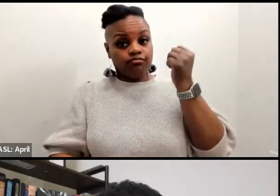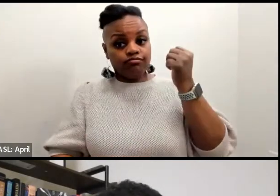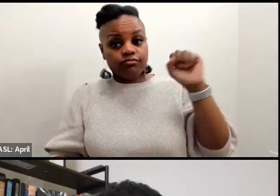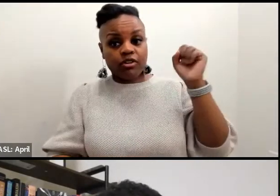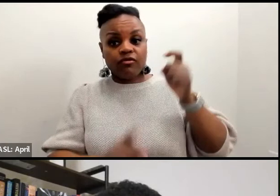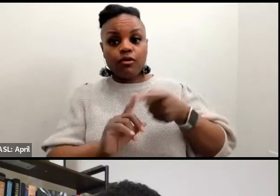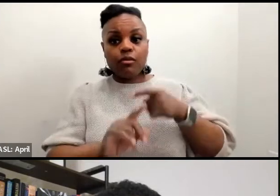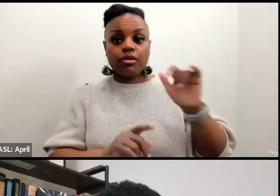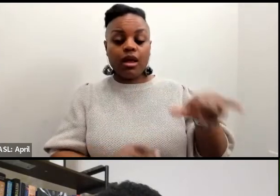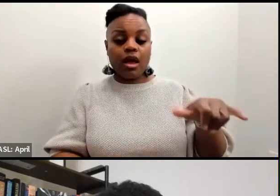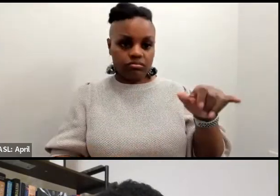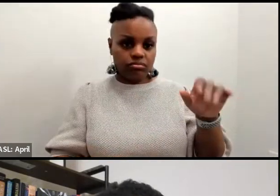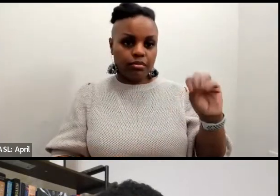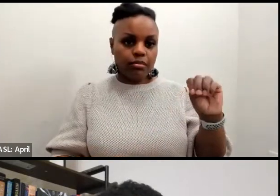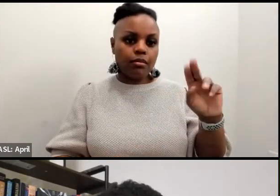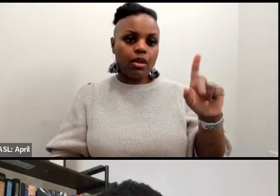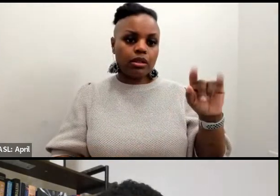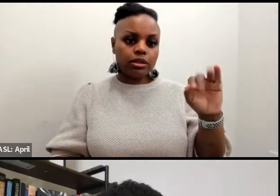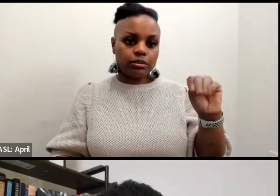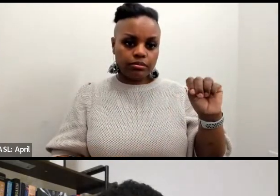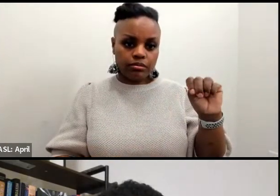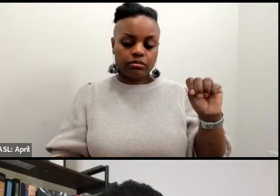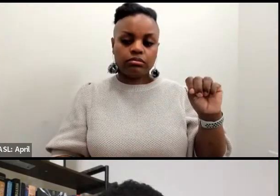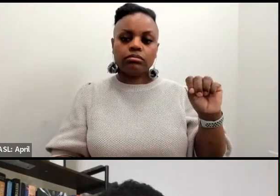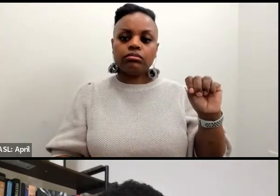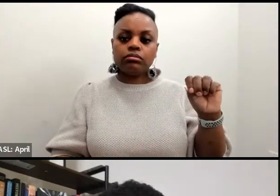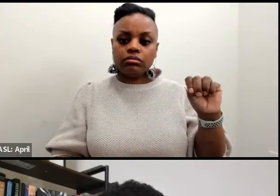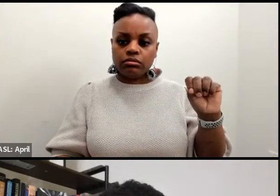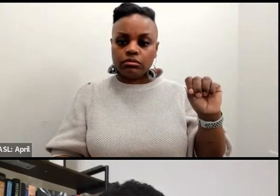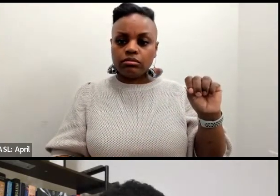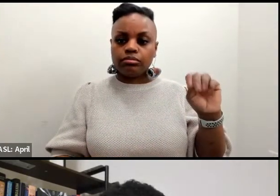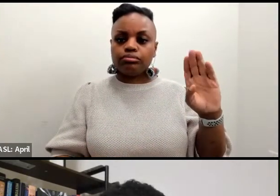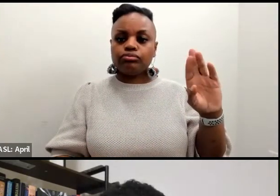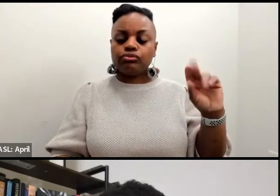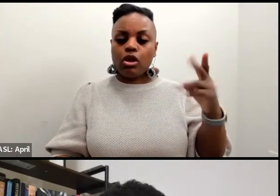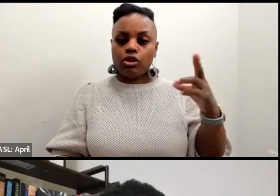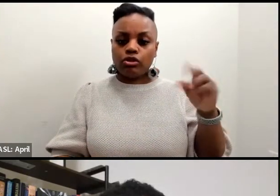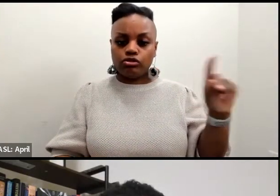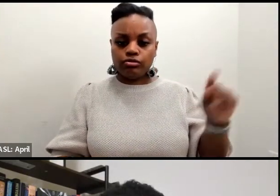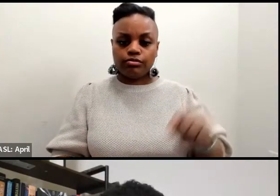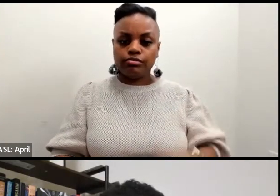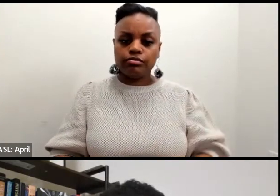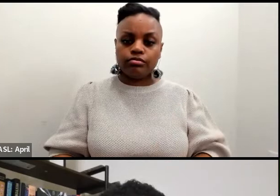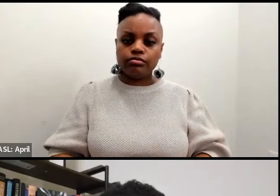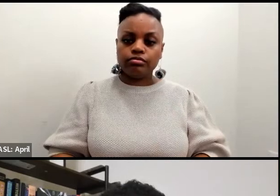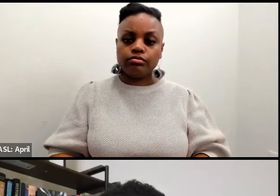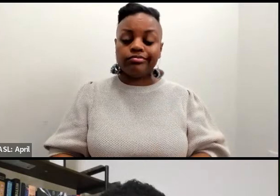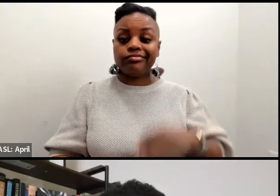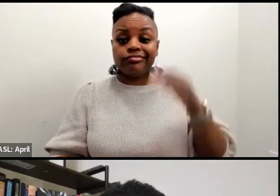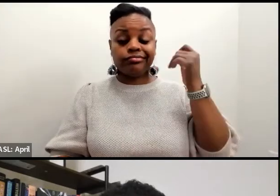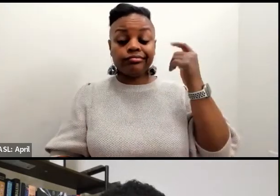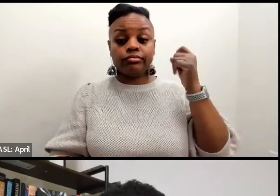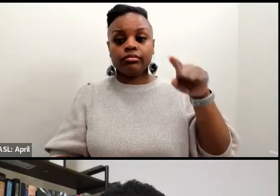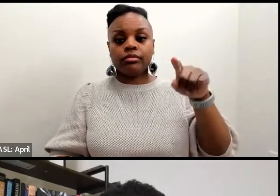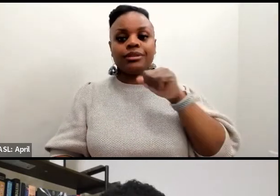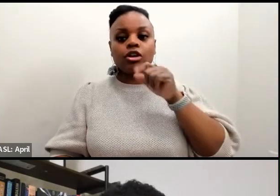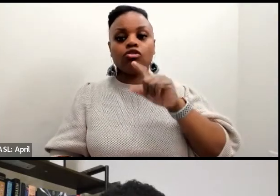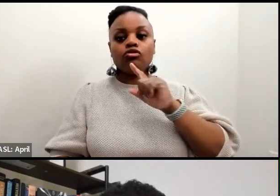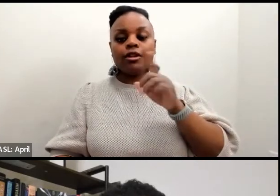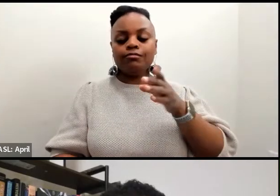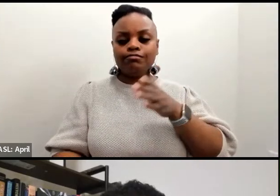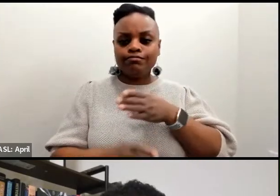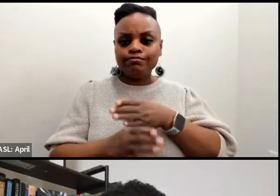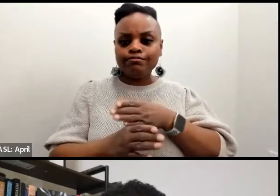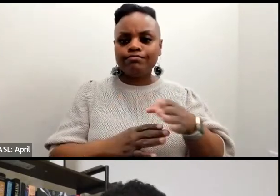they would be easily the majority party. But this turned out to be not the case. And it turns out that the Brotherhood was mainly designed as a